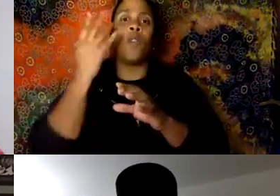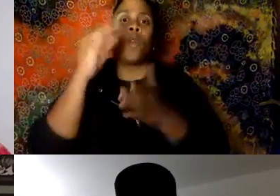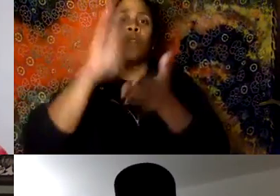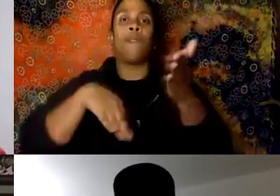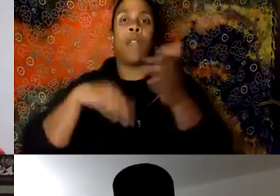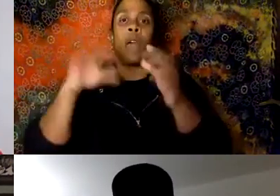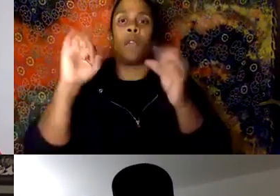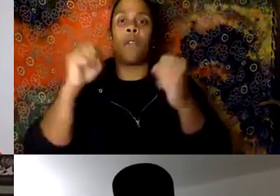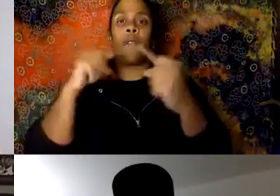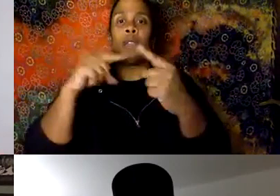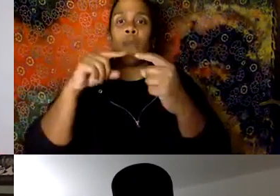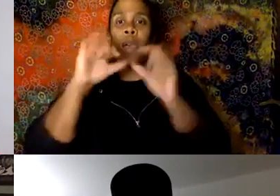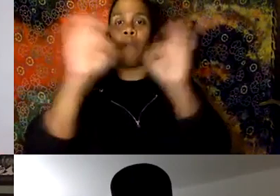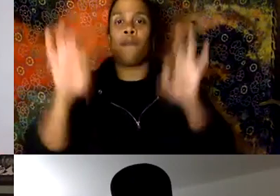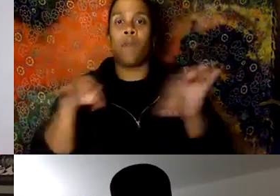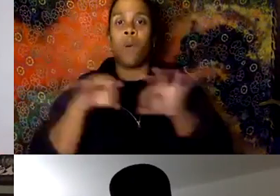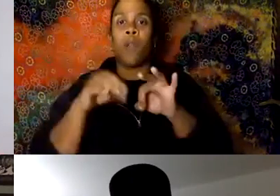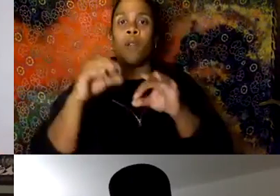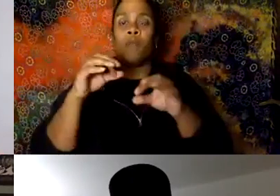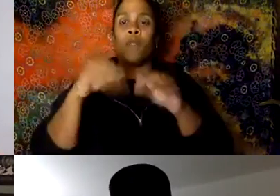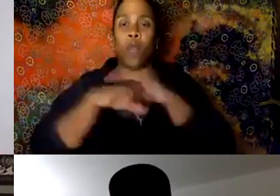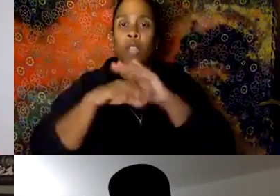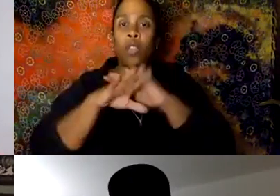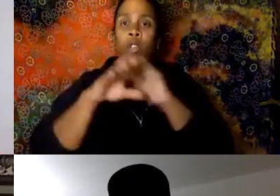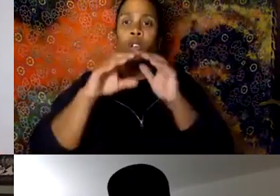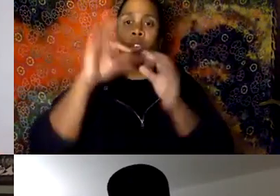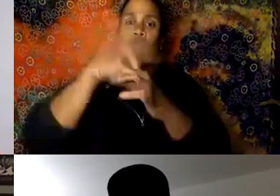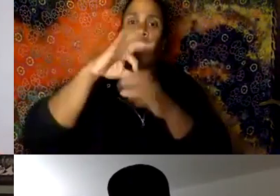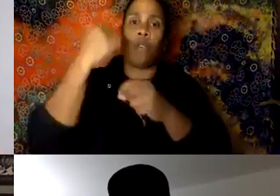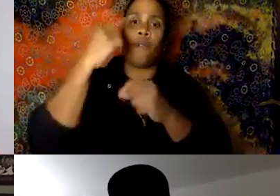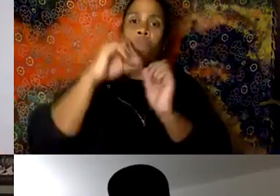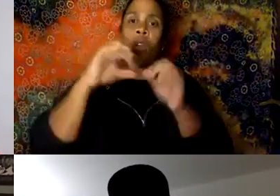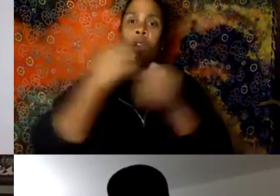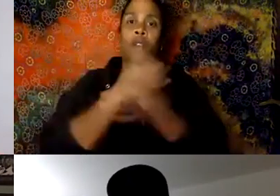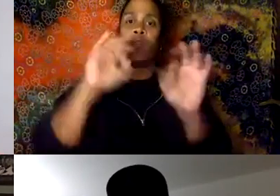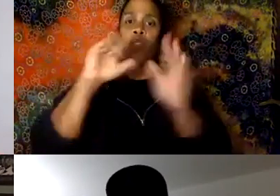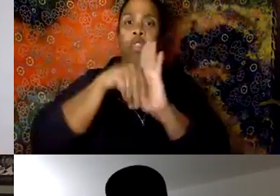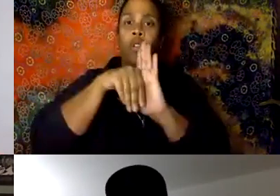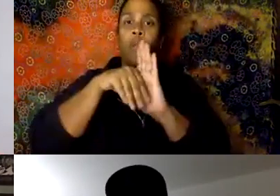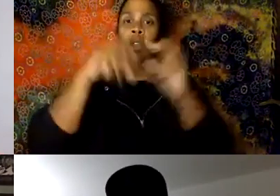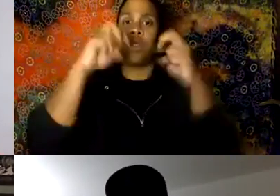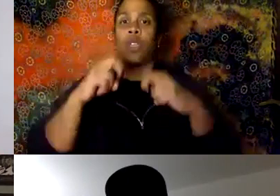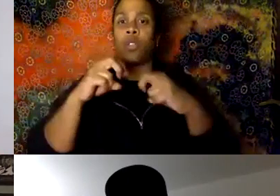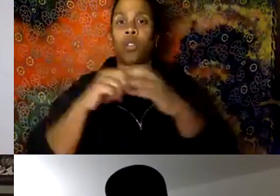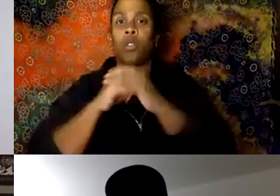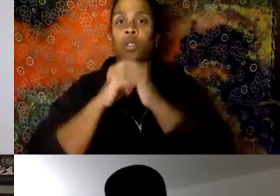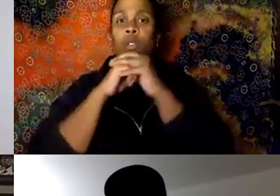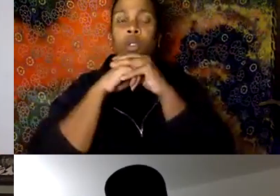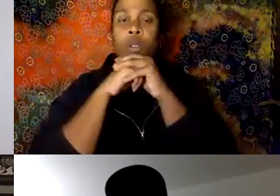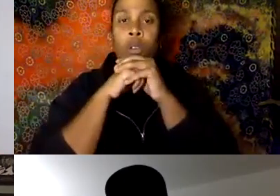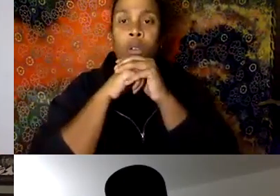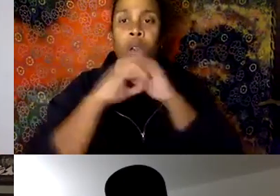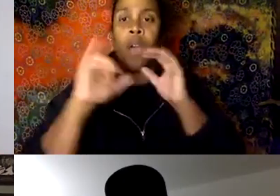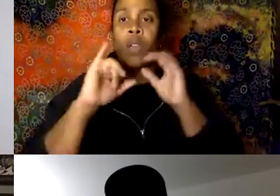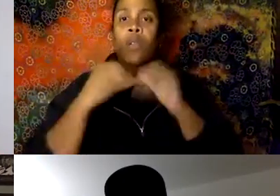for the free 30-minute session with one of us of your choice. That's all in there. And thank you so much, Donna, for jumping in and helping answer that question earlier